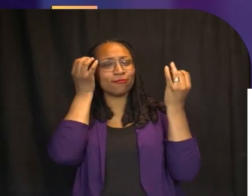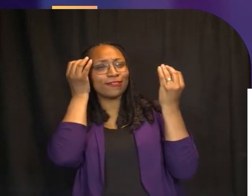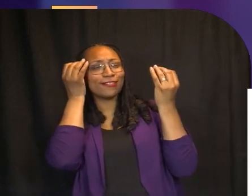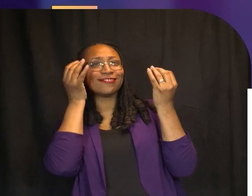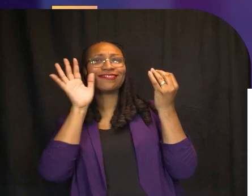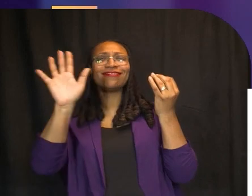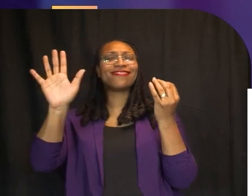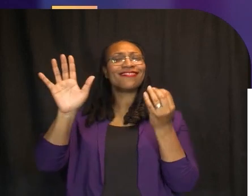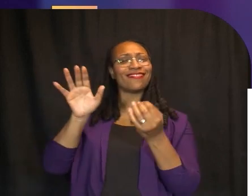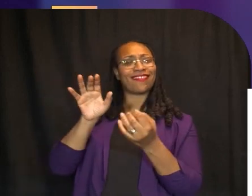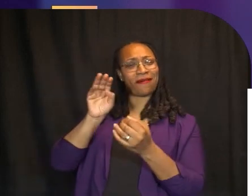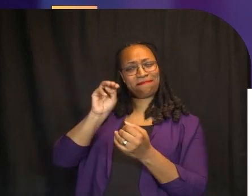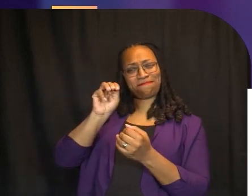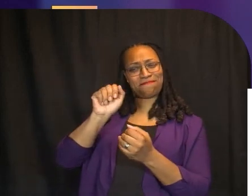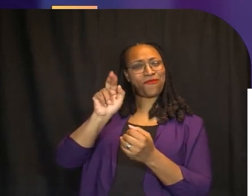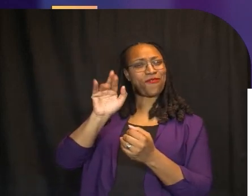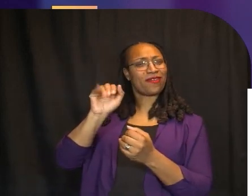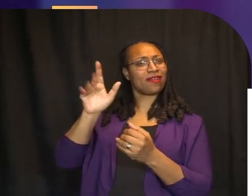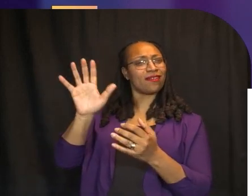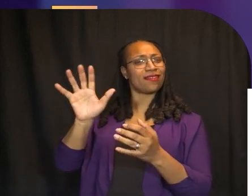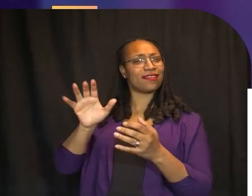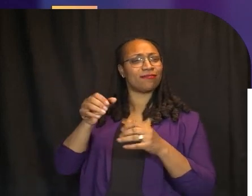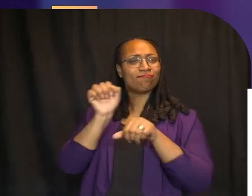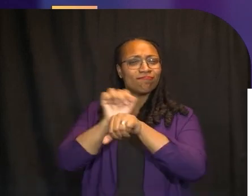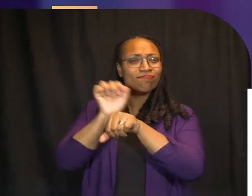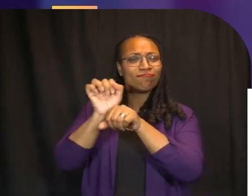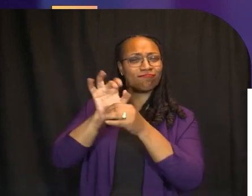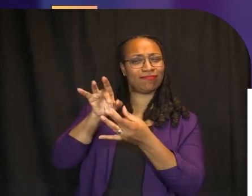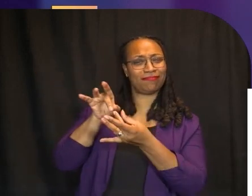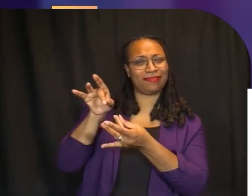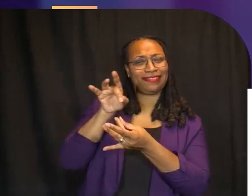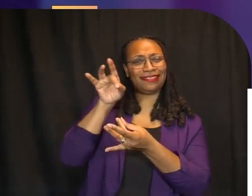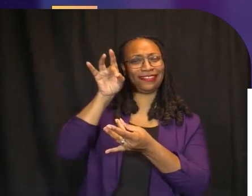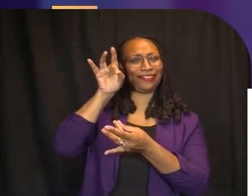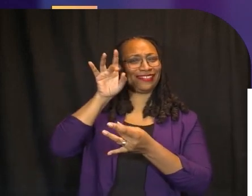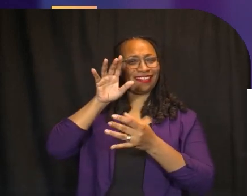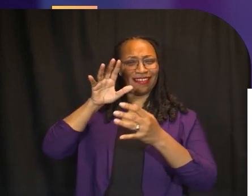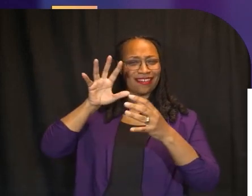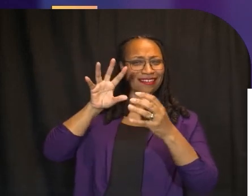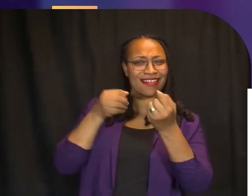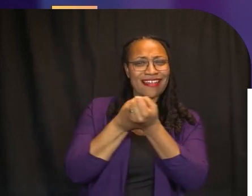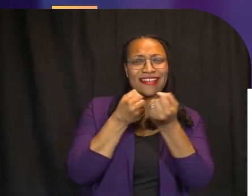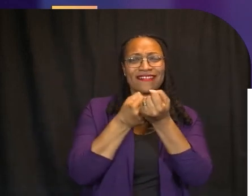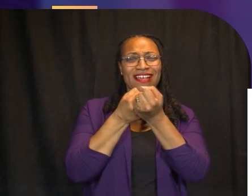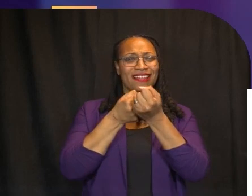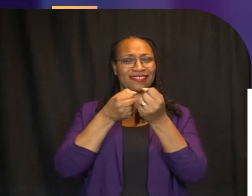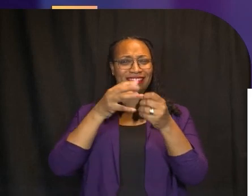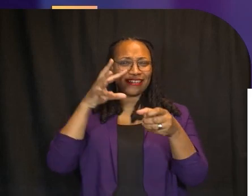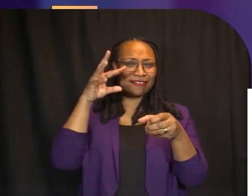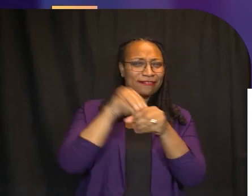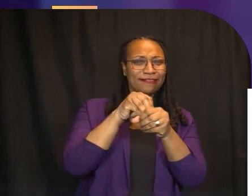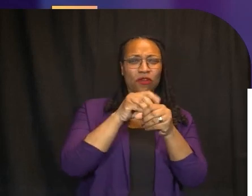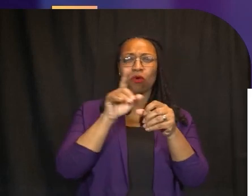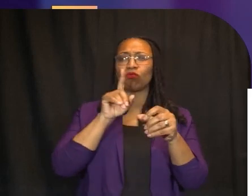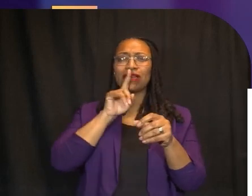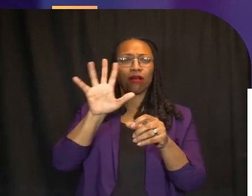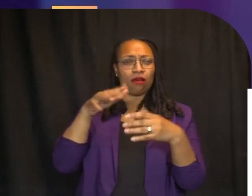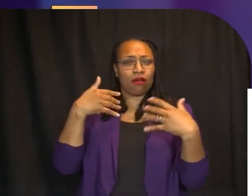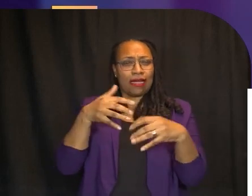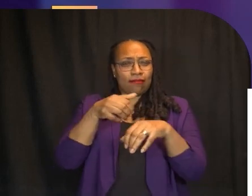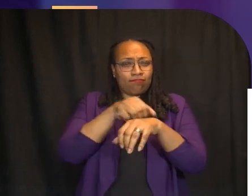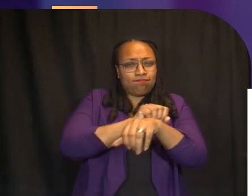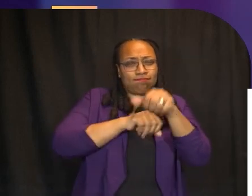and equitable society. I'm truly sorry she's not able to be with us tonight. Thank you, Jane, for being such a